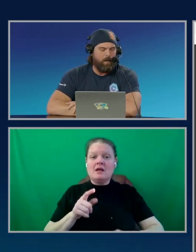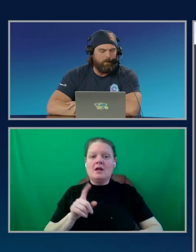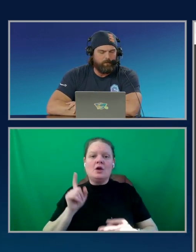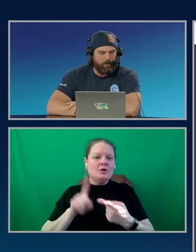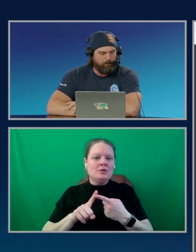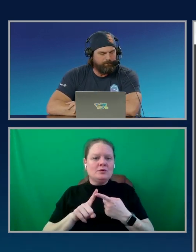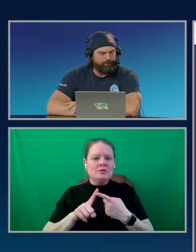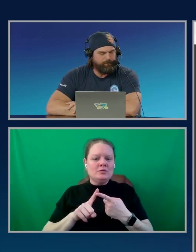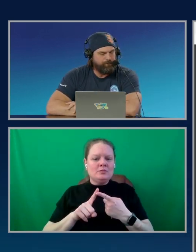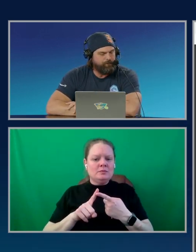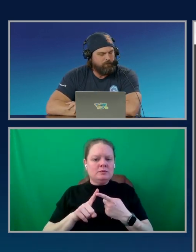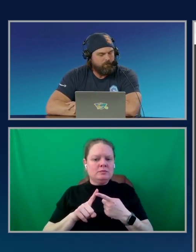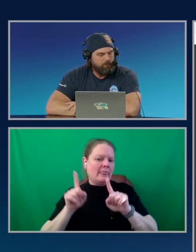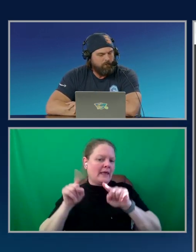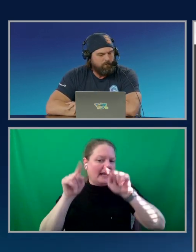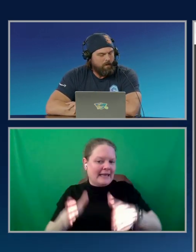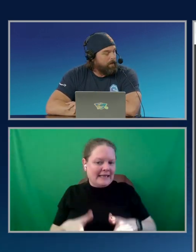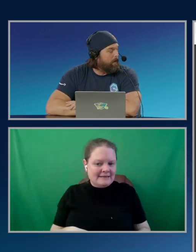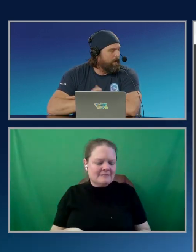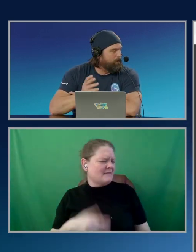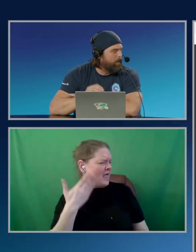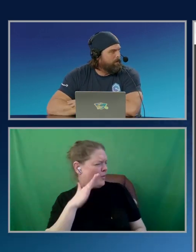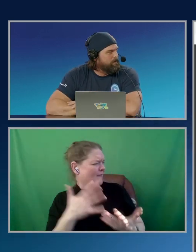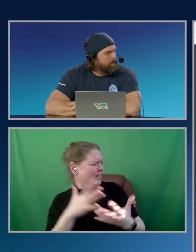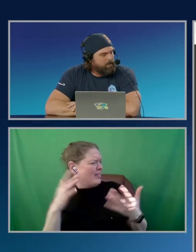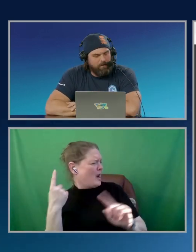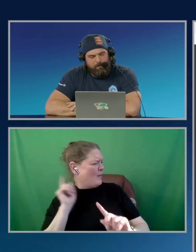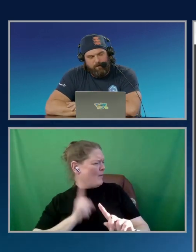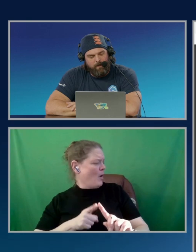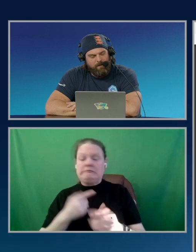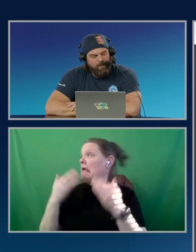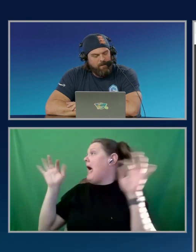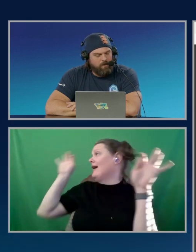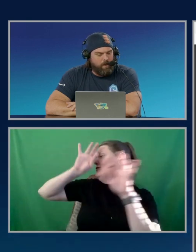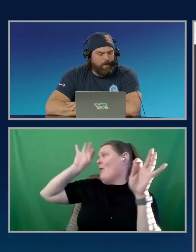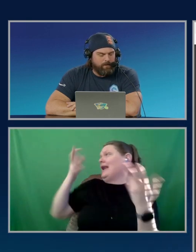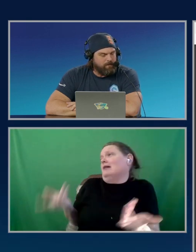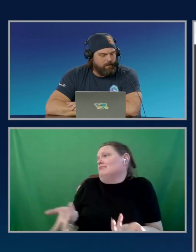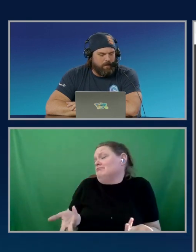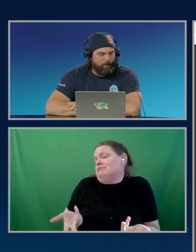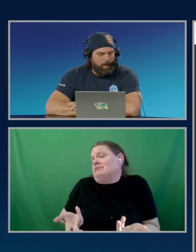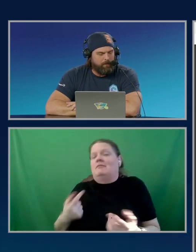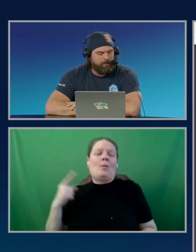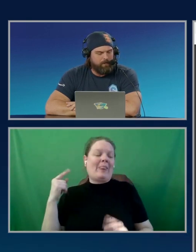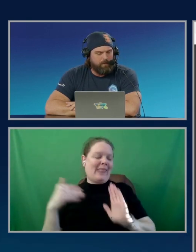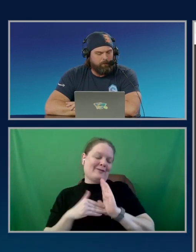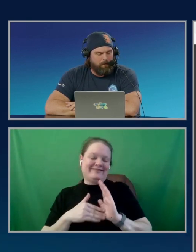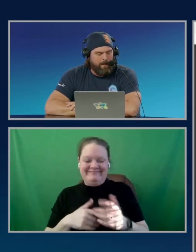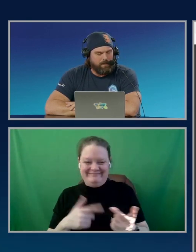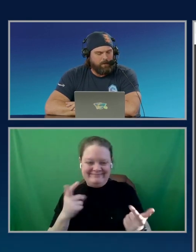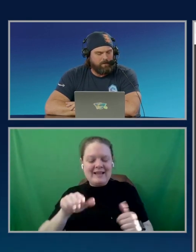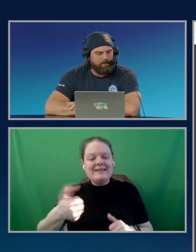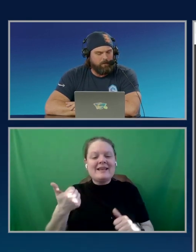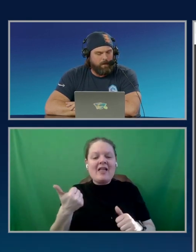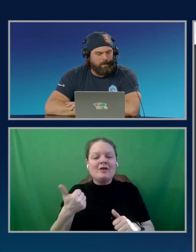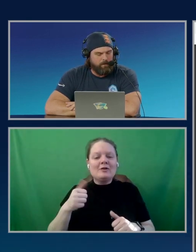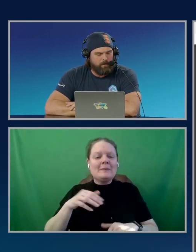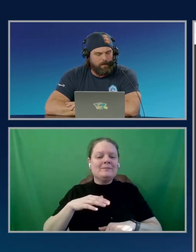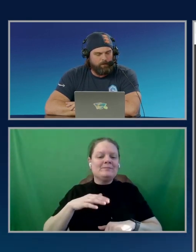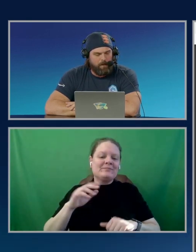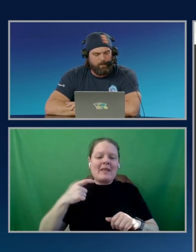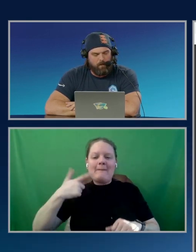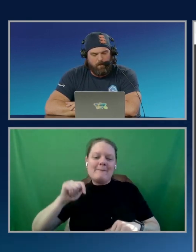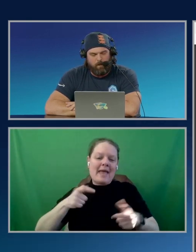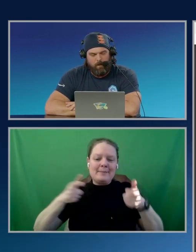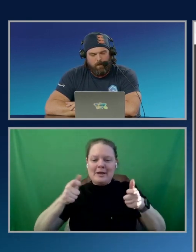attendees. I don't know if that's a lot of points or not. I have no idea. But Okay, yeah, 1,000. So yeah, this is another pet management system. I can